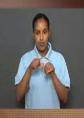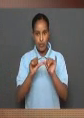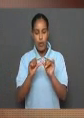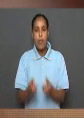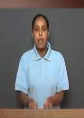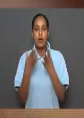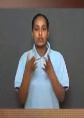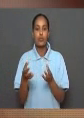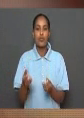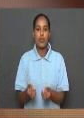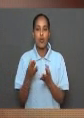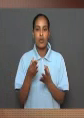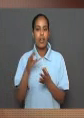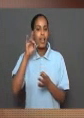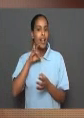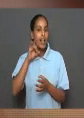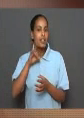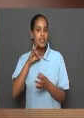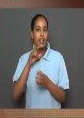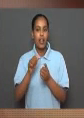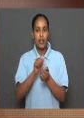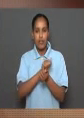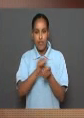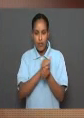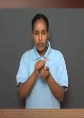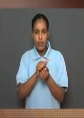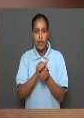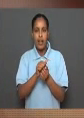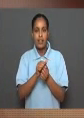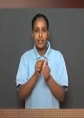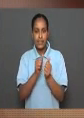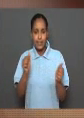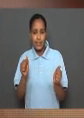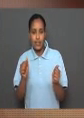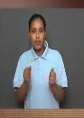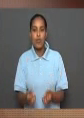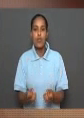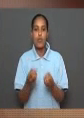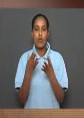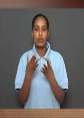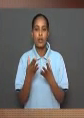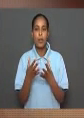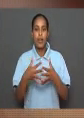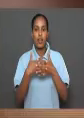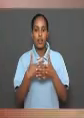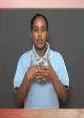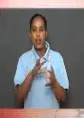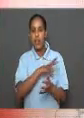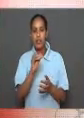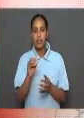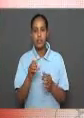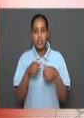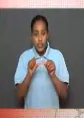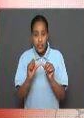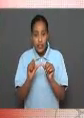undergo much more elastic deformation under stress than most materials